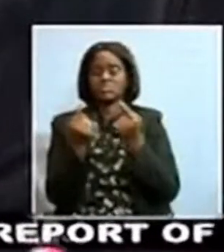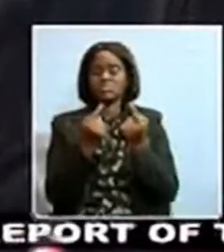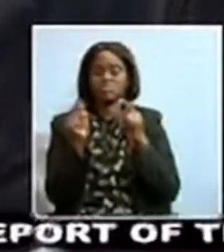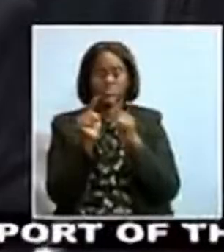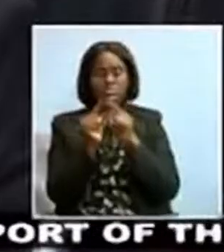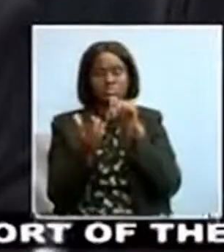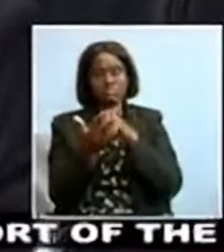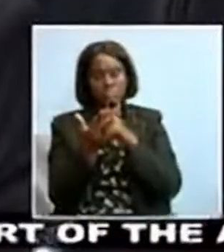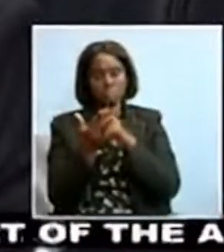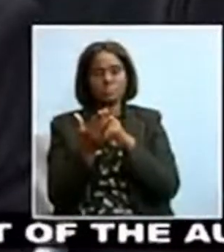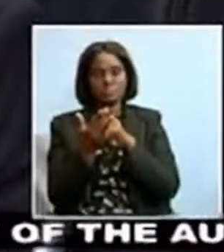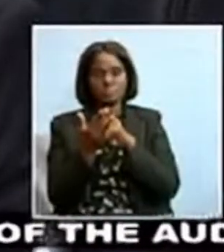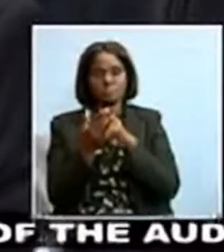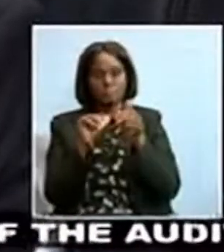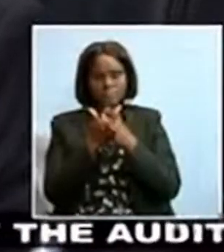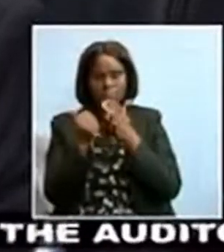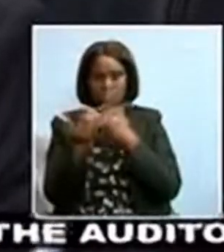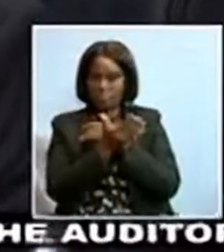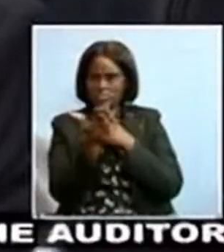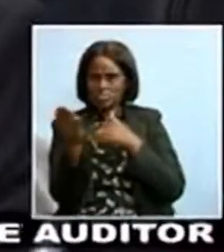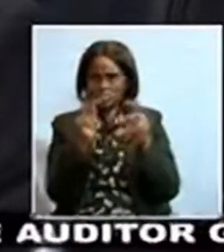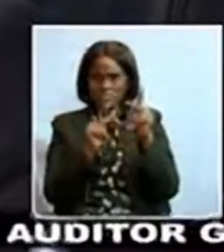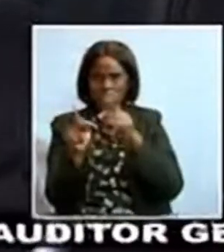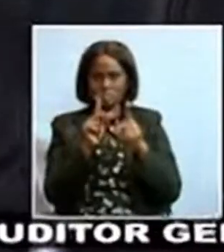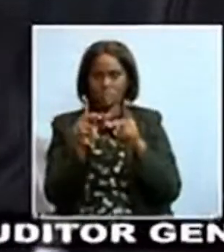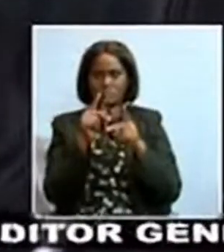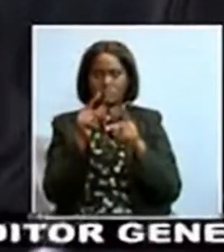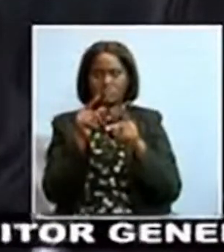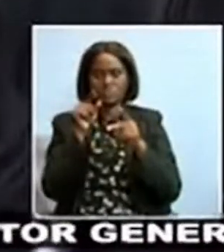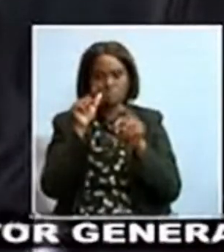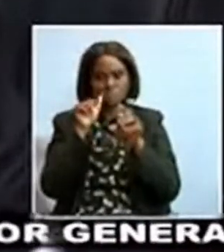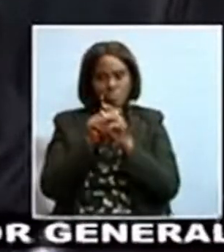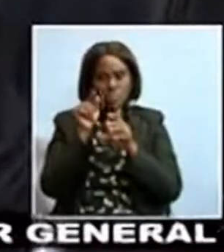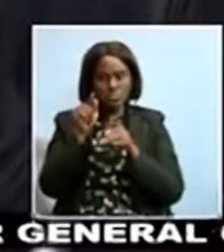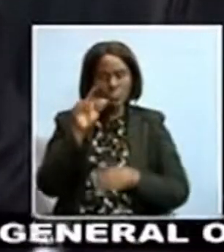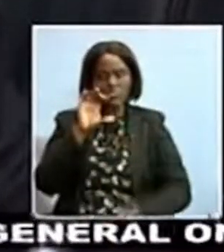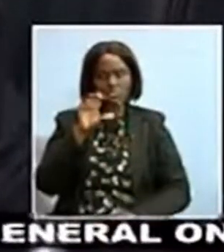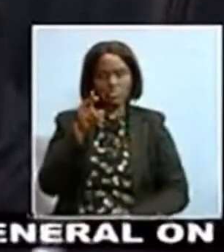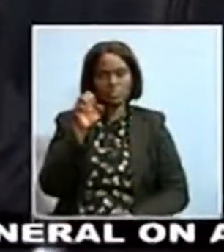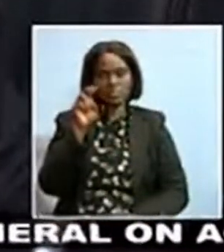And how are the people at Chienge Boma Market